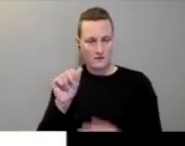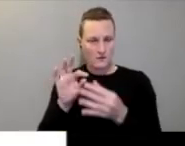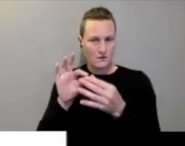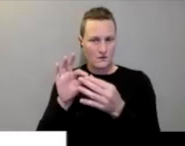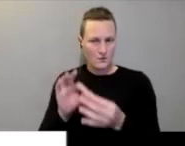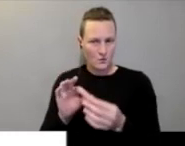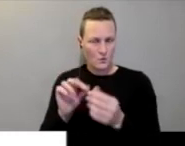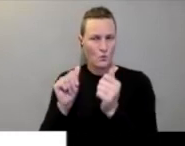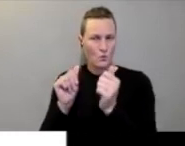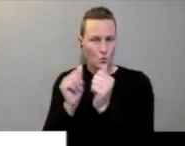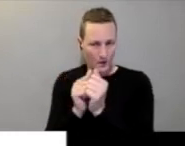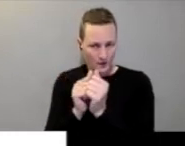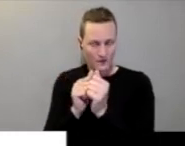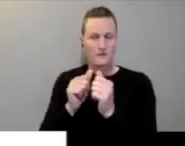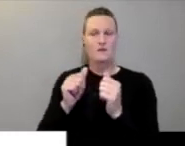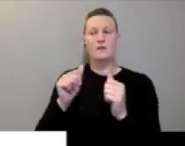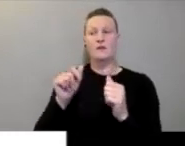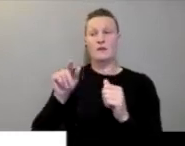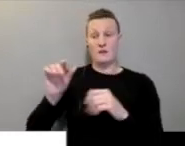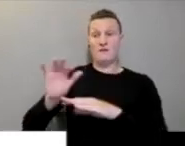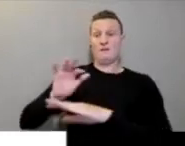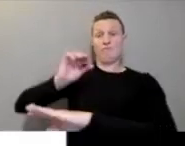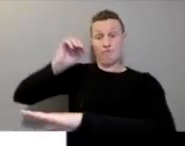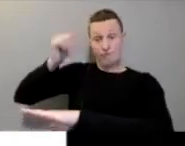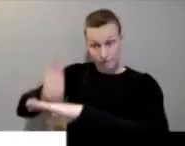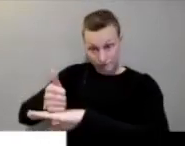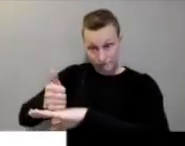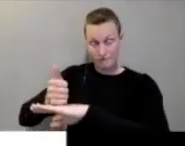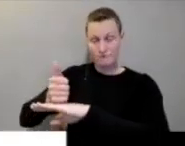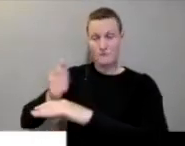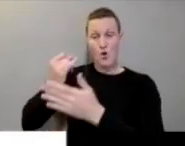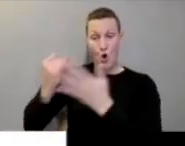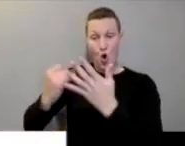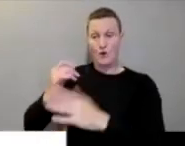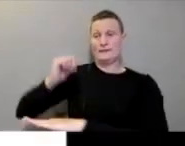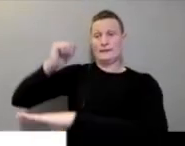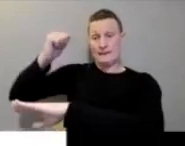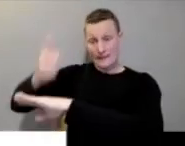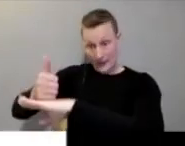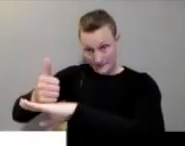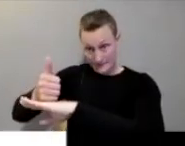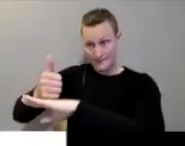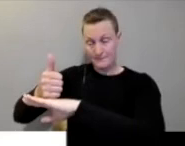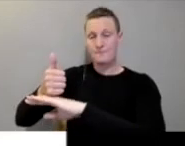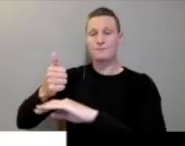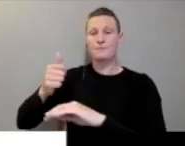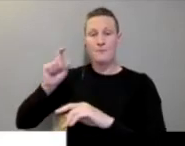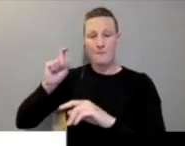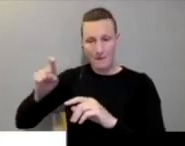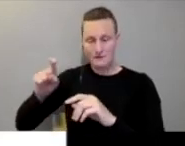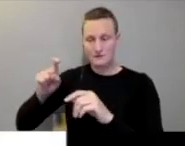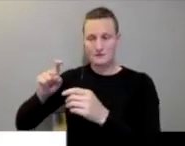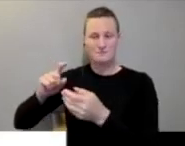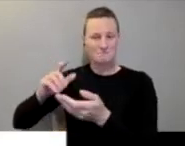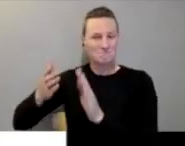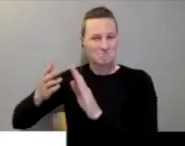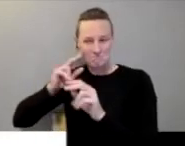removal. Whose responsibility is that? Should that go into the budget? Should artists plan for maintenance and removal labor, etc.?